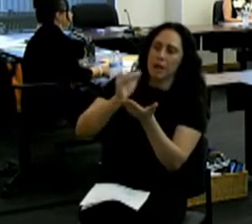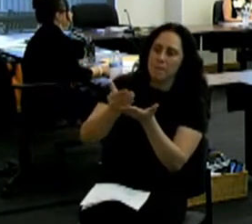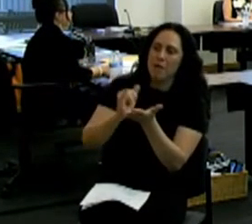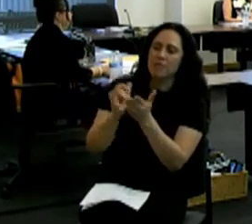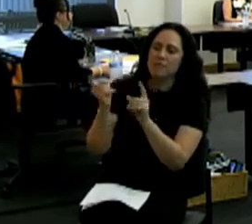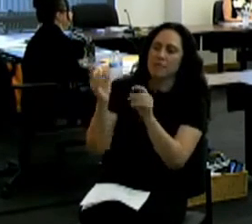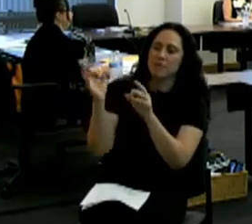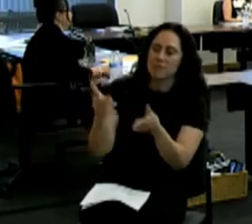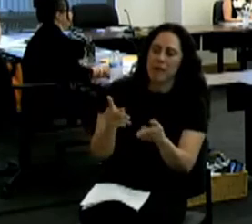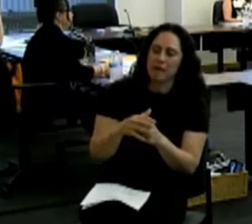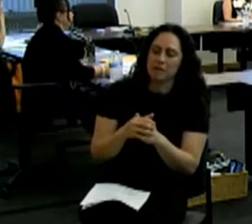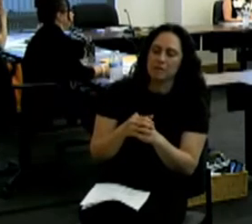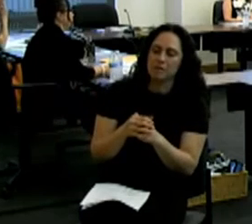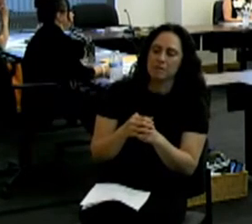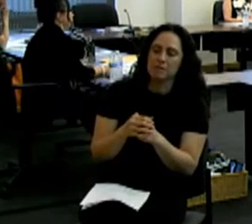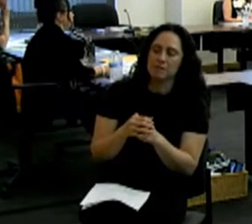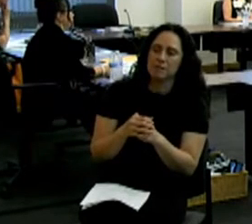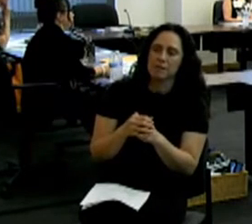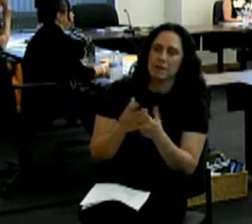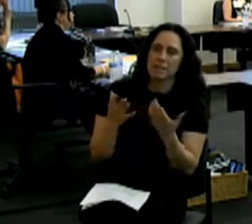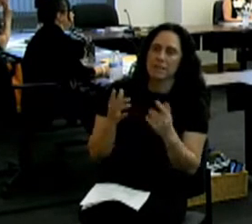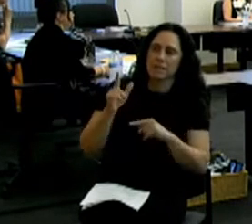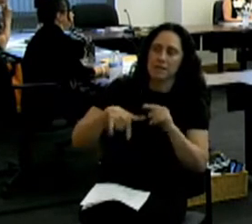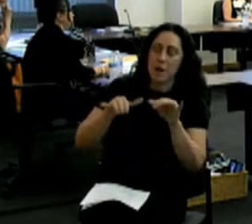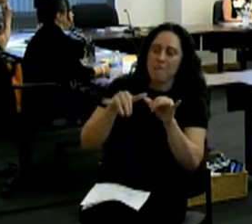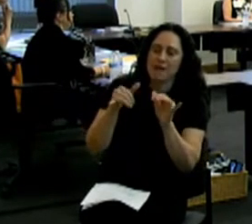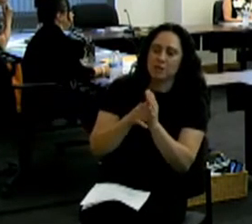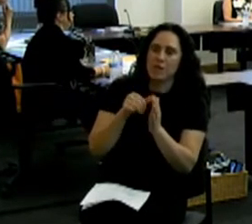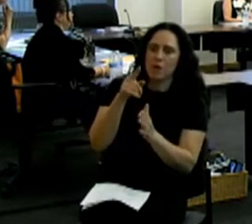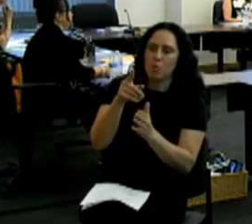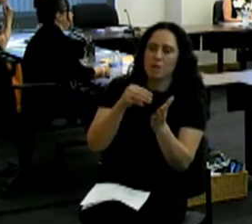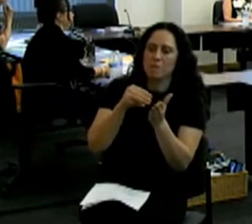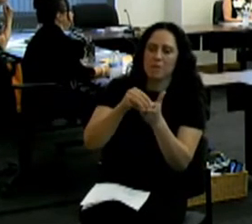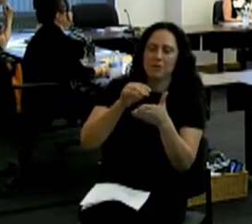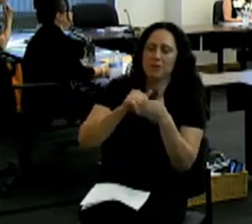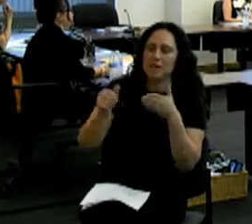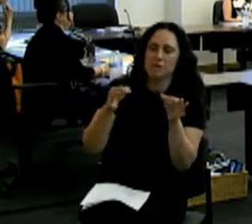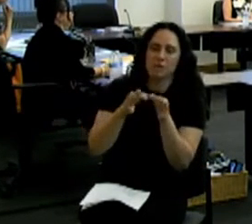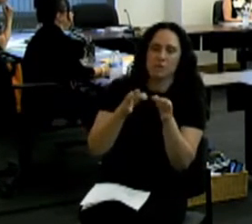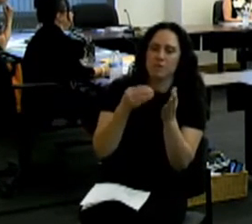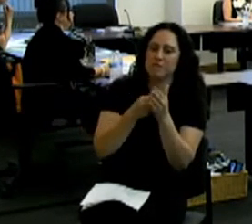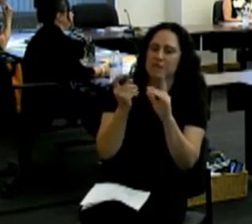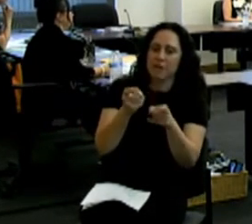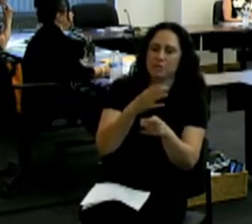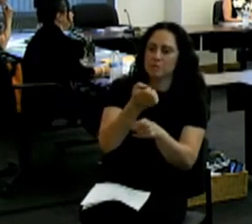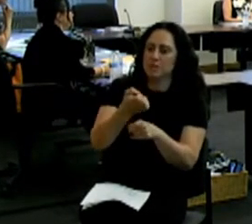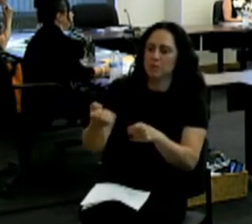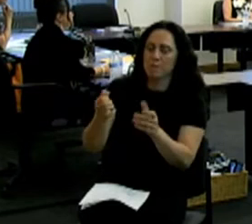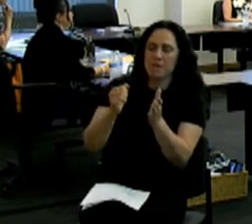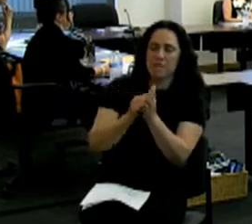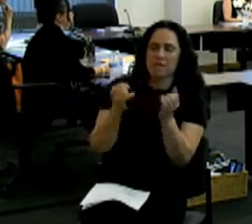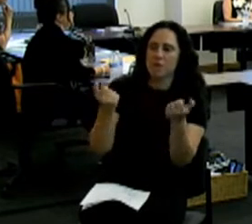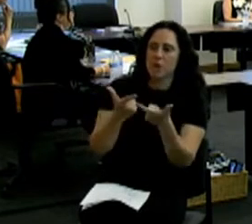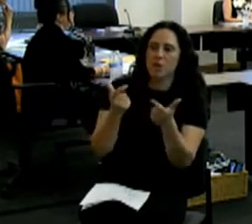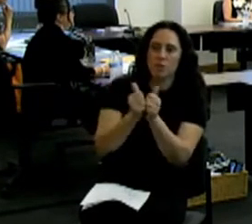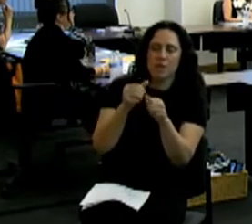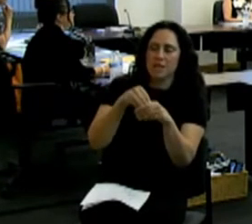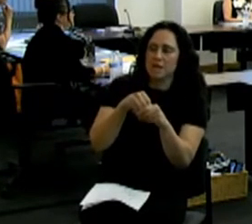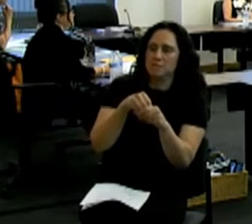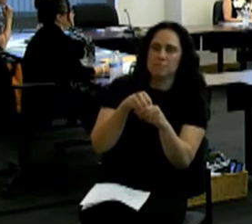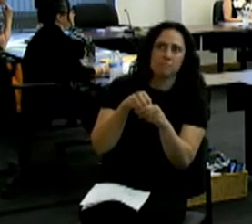given back is measurable. I mean, $1 million worth of scholarships and equipment and all of that. So that's all within